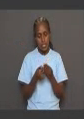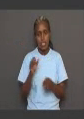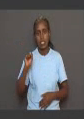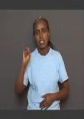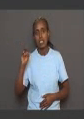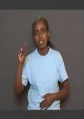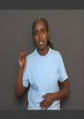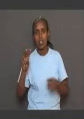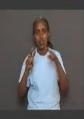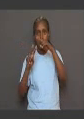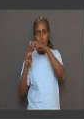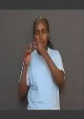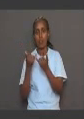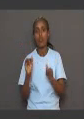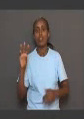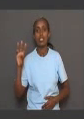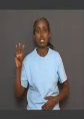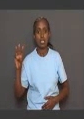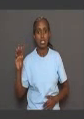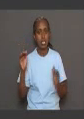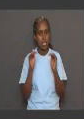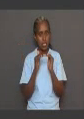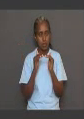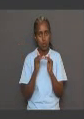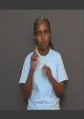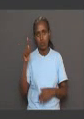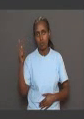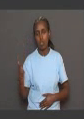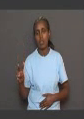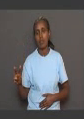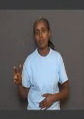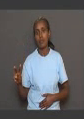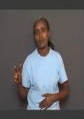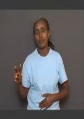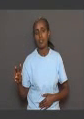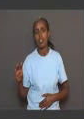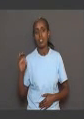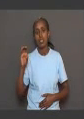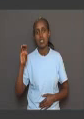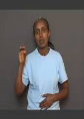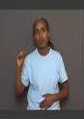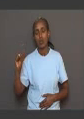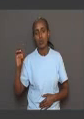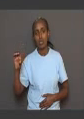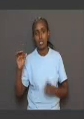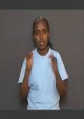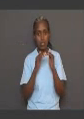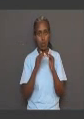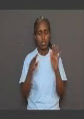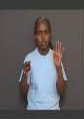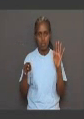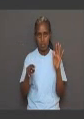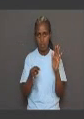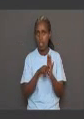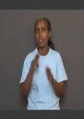Since the sine of pi over 6 equals 1/2, the cosecant